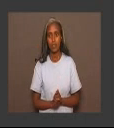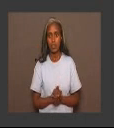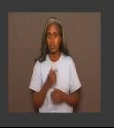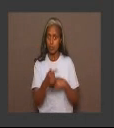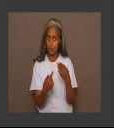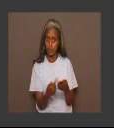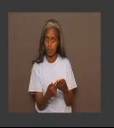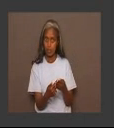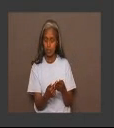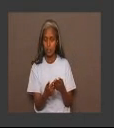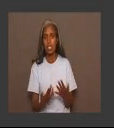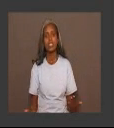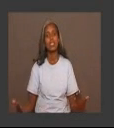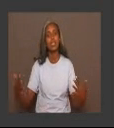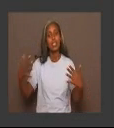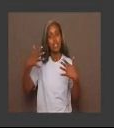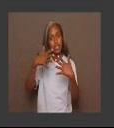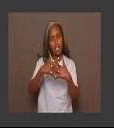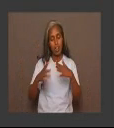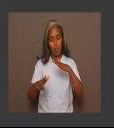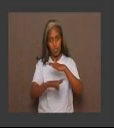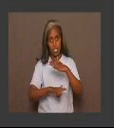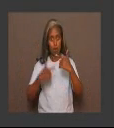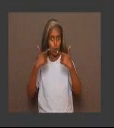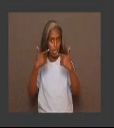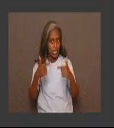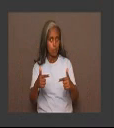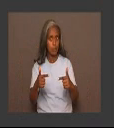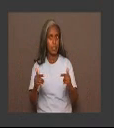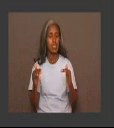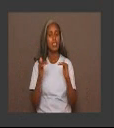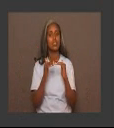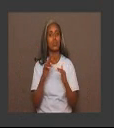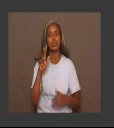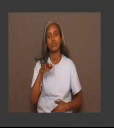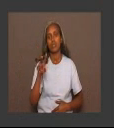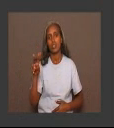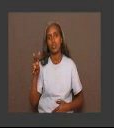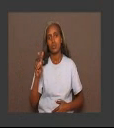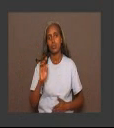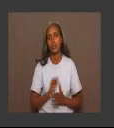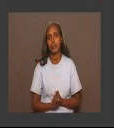So, the integral of the lower limit is 32.